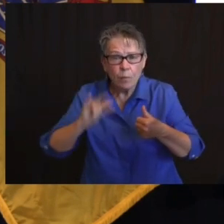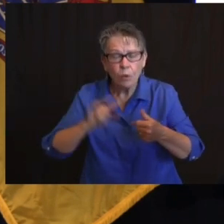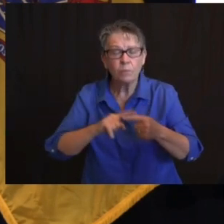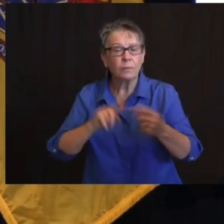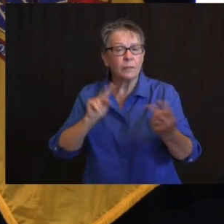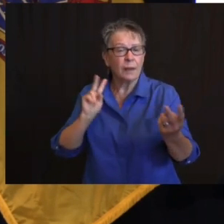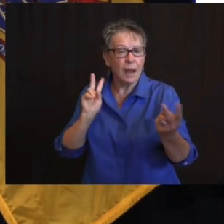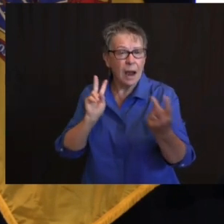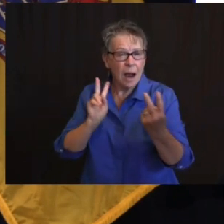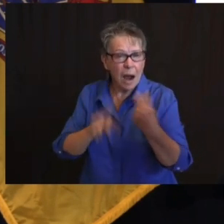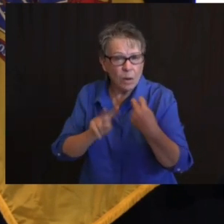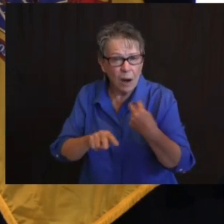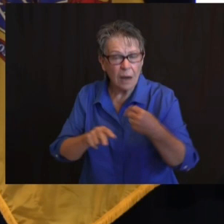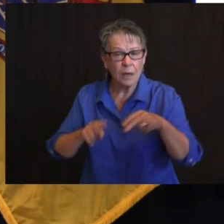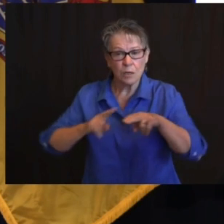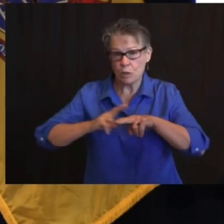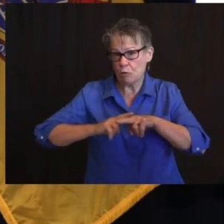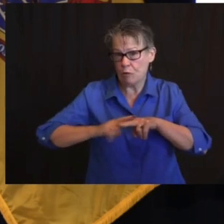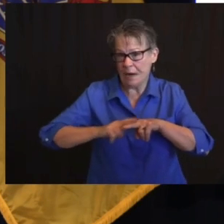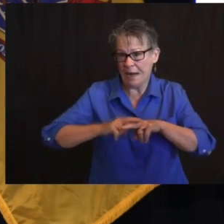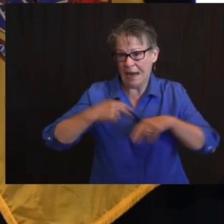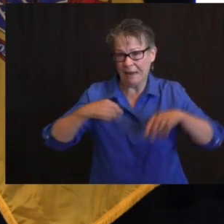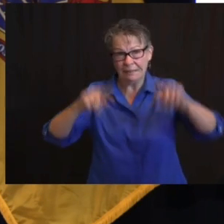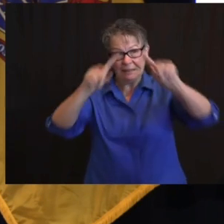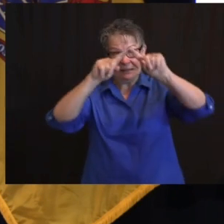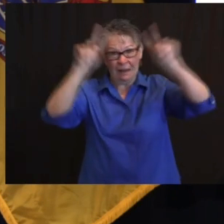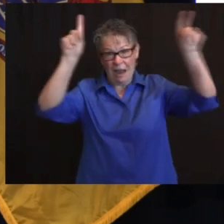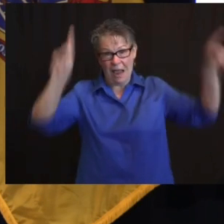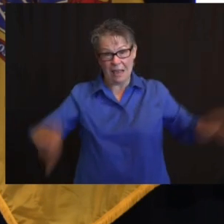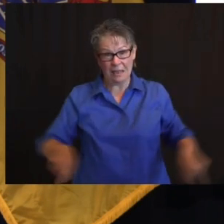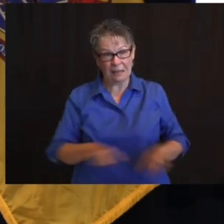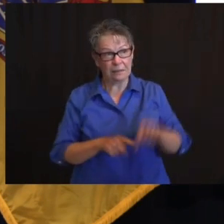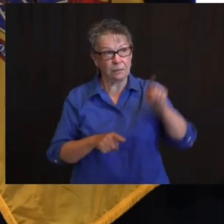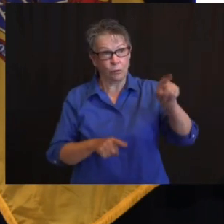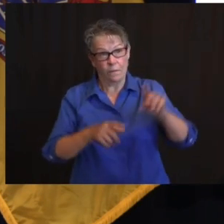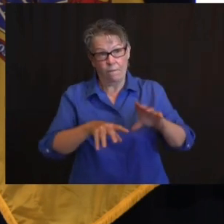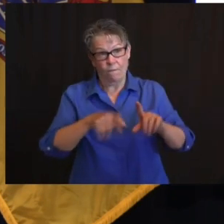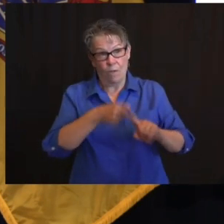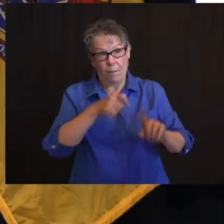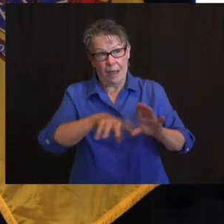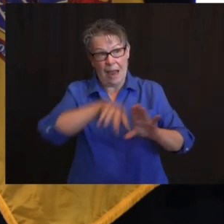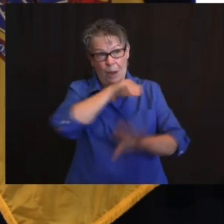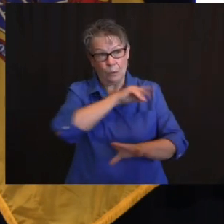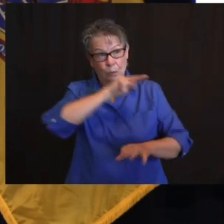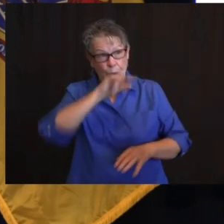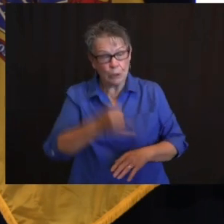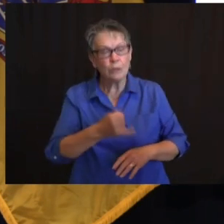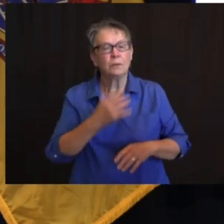importantly, do the right thing. And Judy has within her